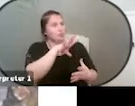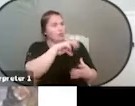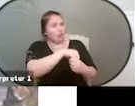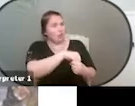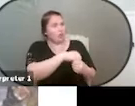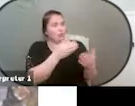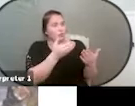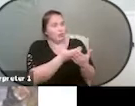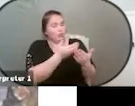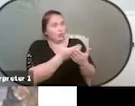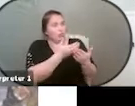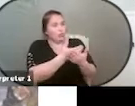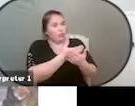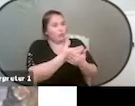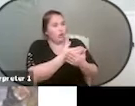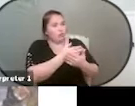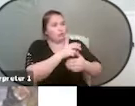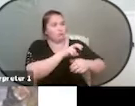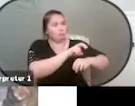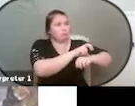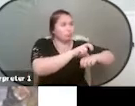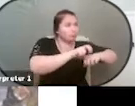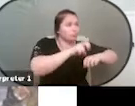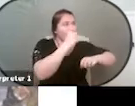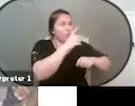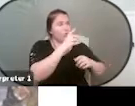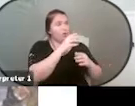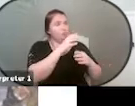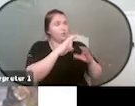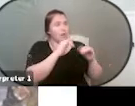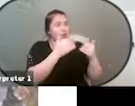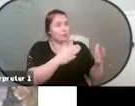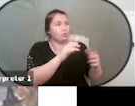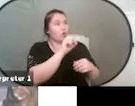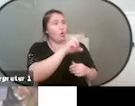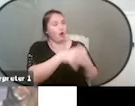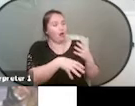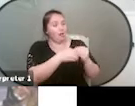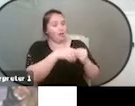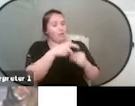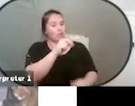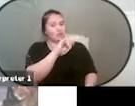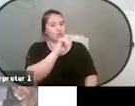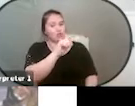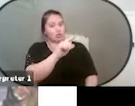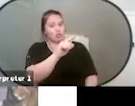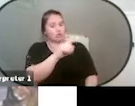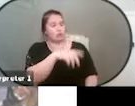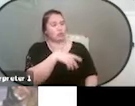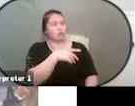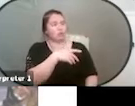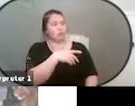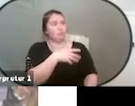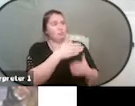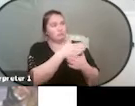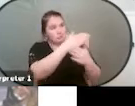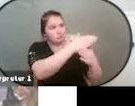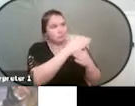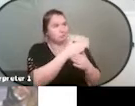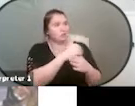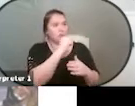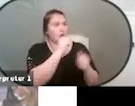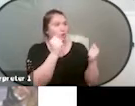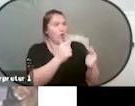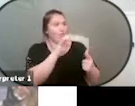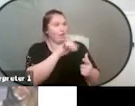new furnishing for the classrooms or operable partitions between spaces, all of that stuff. Okay, thank